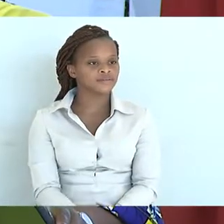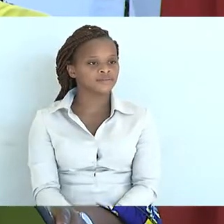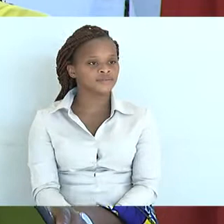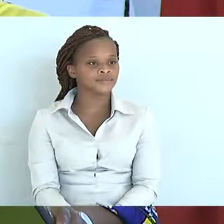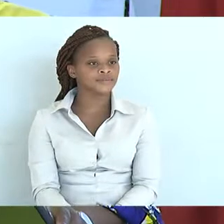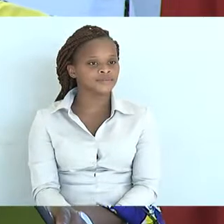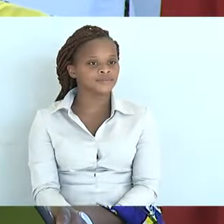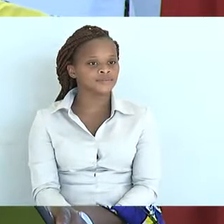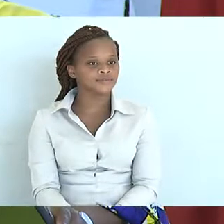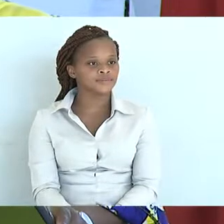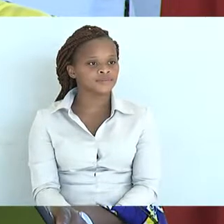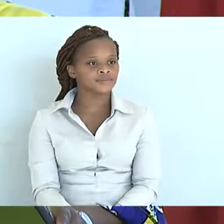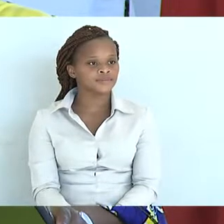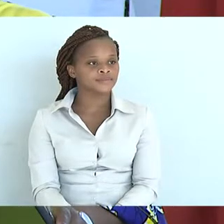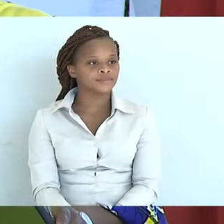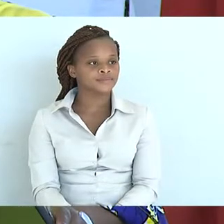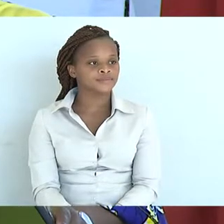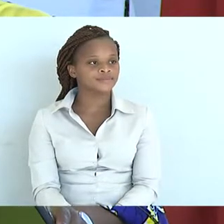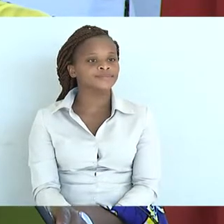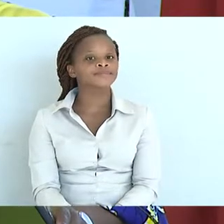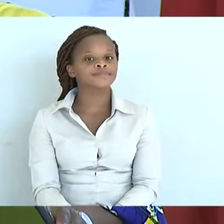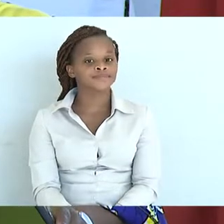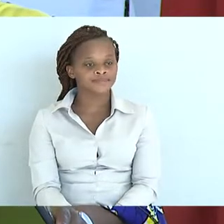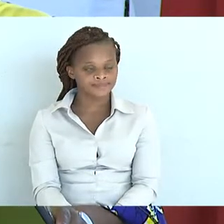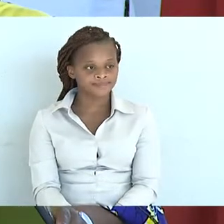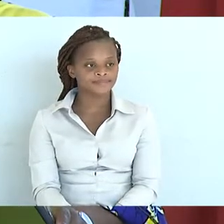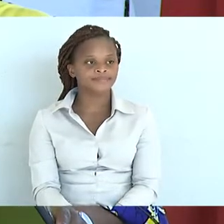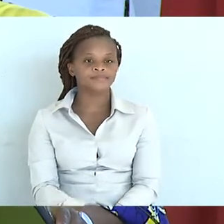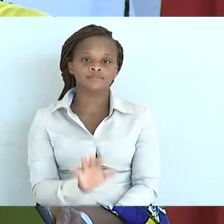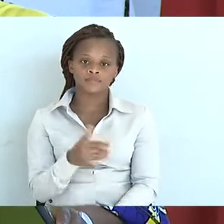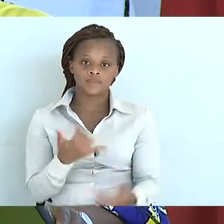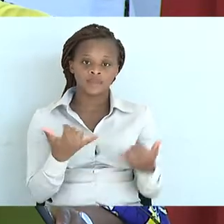And then let's move here. I see